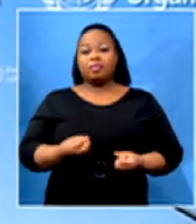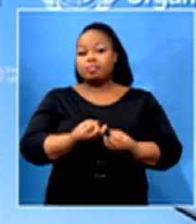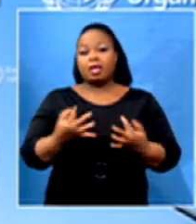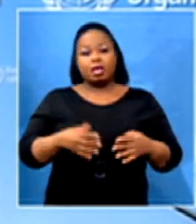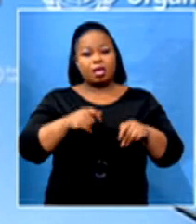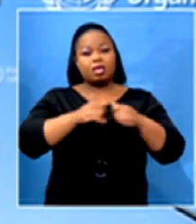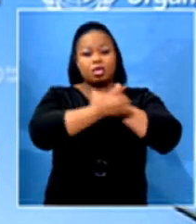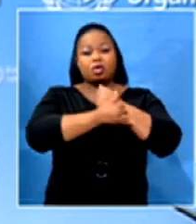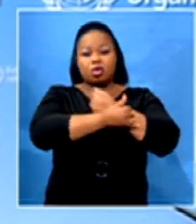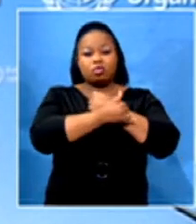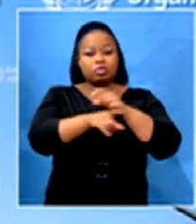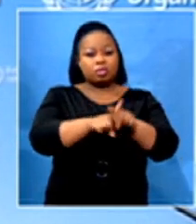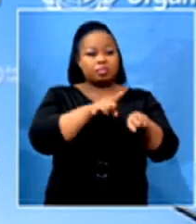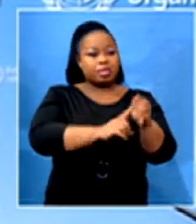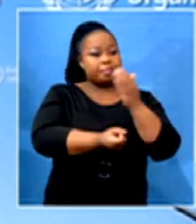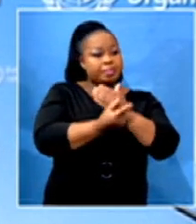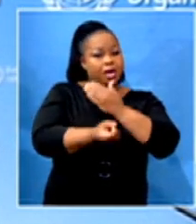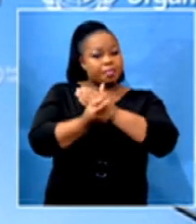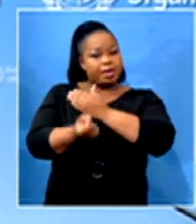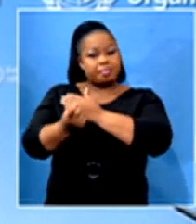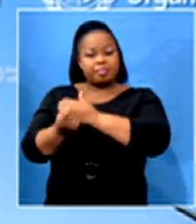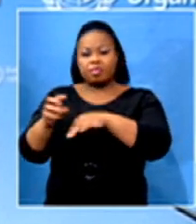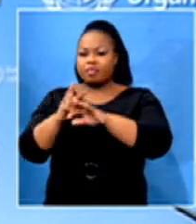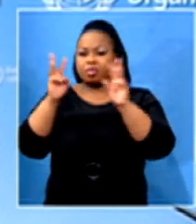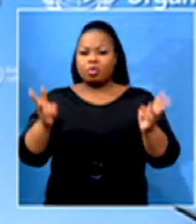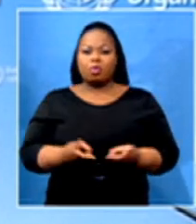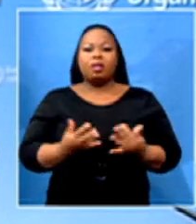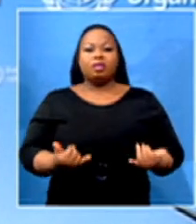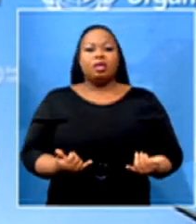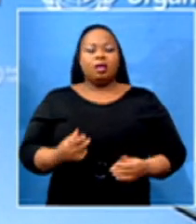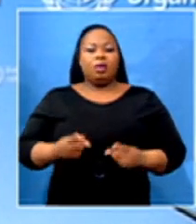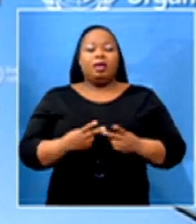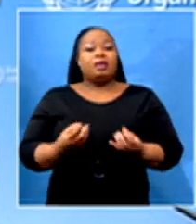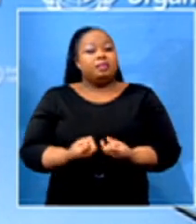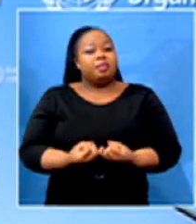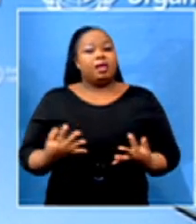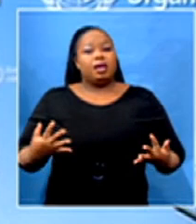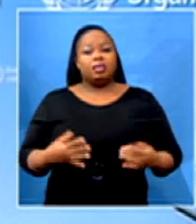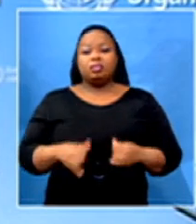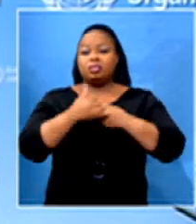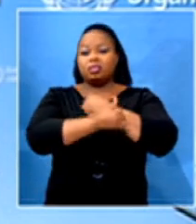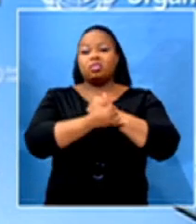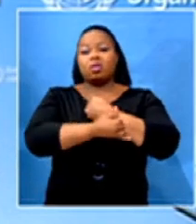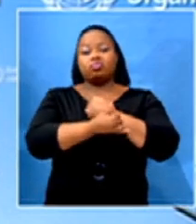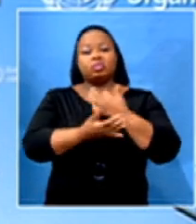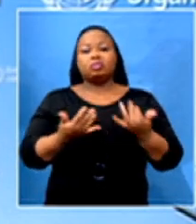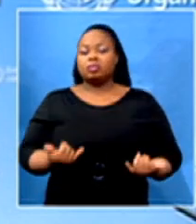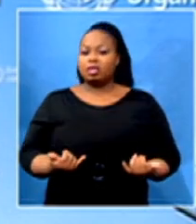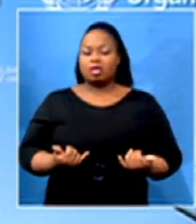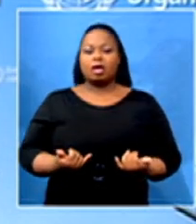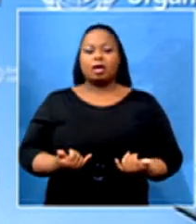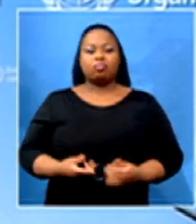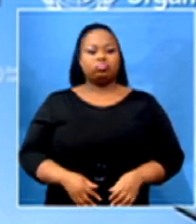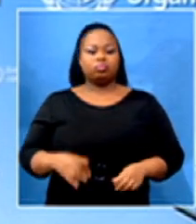at the same time and across the whole world. So from that perspective, a large number of countries are contributing to that